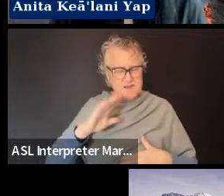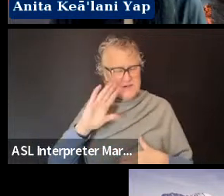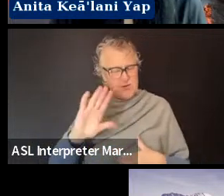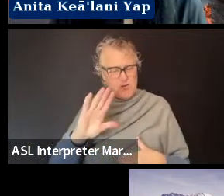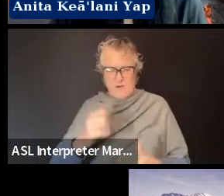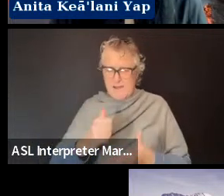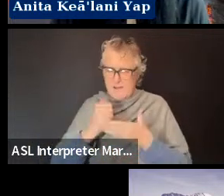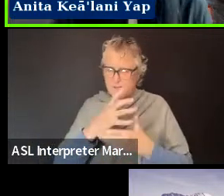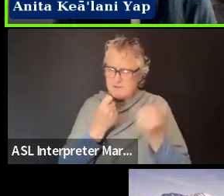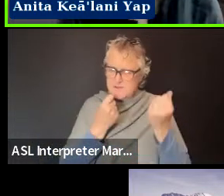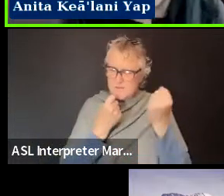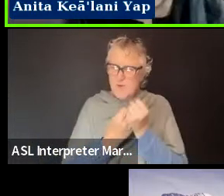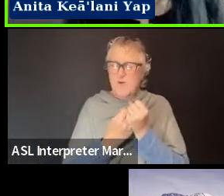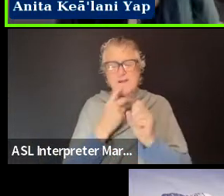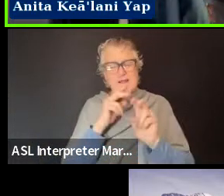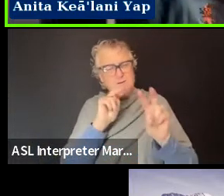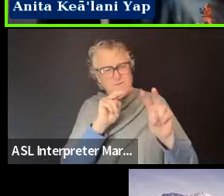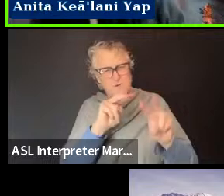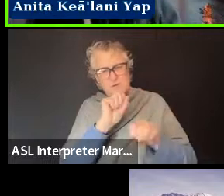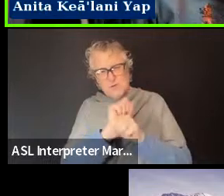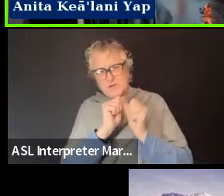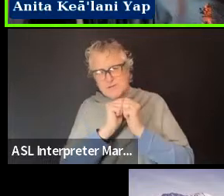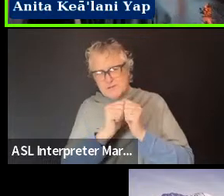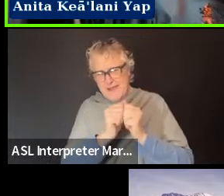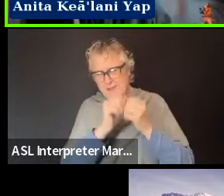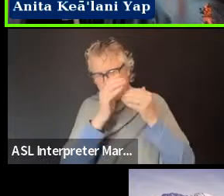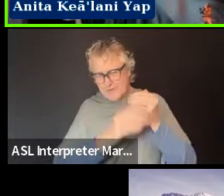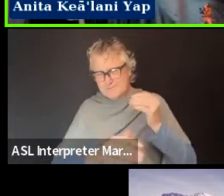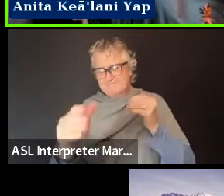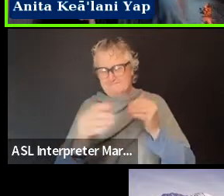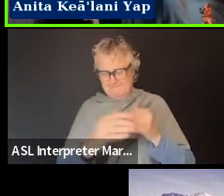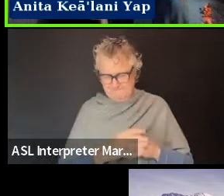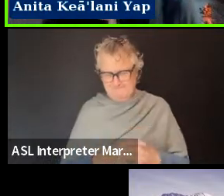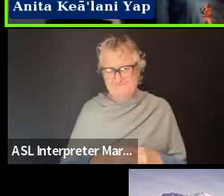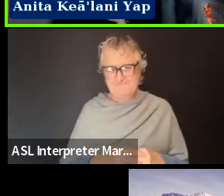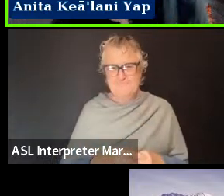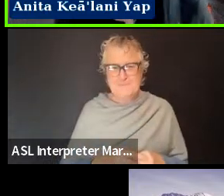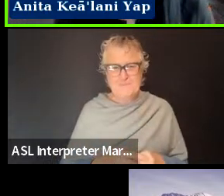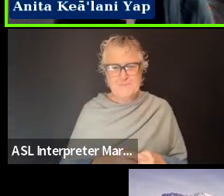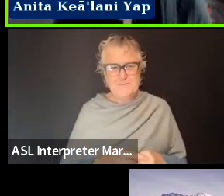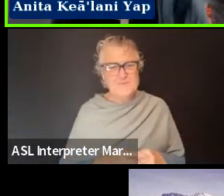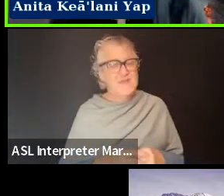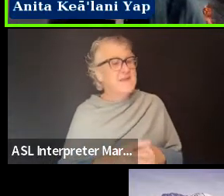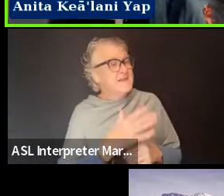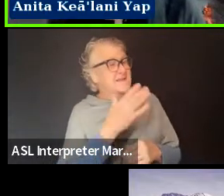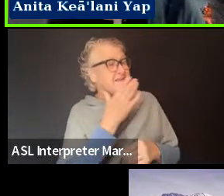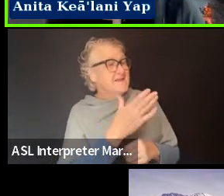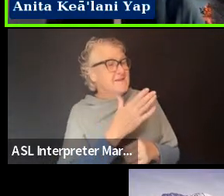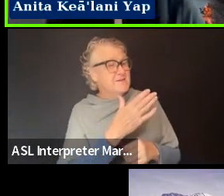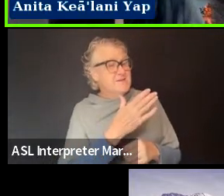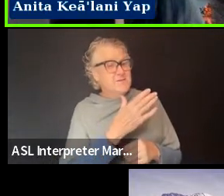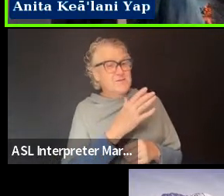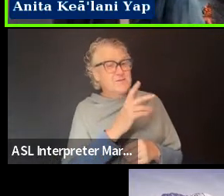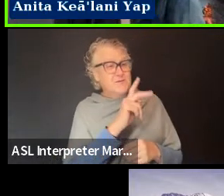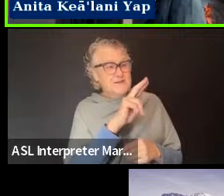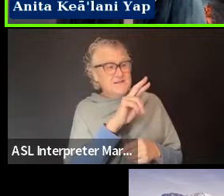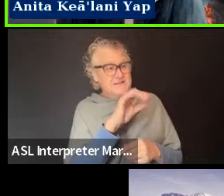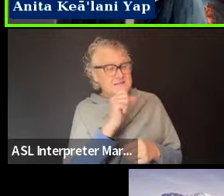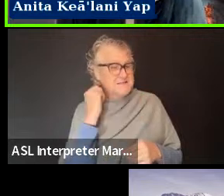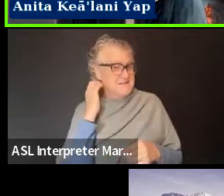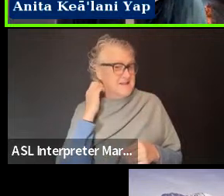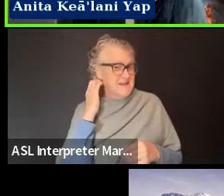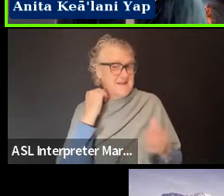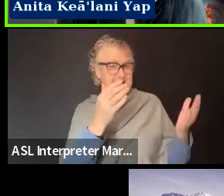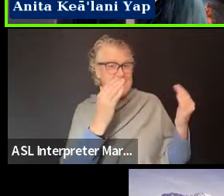today. Thank you. Thank you, Director Strickler. Next, I'd like to go TriMet General Manager, Sam Dessou.